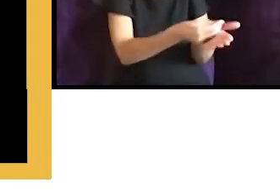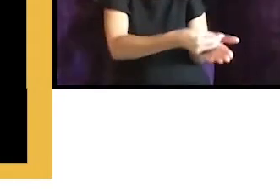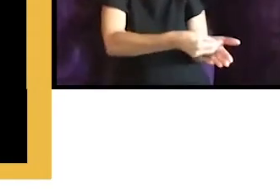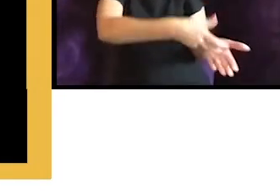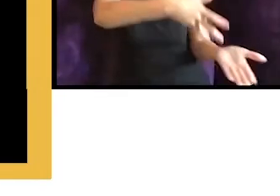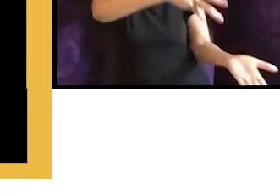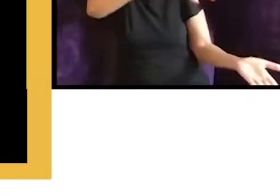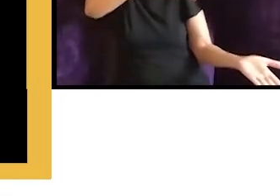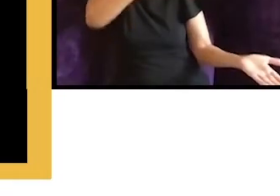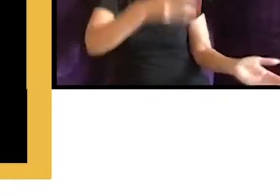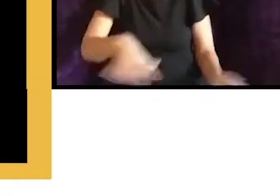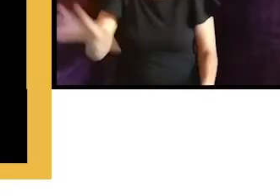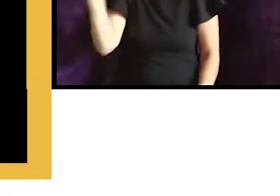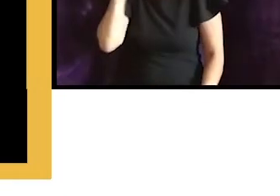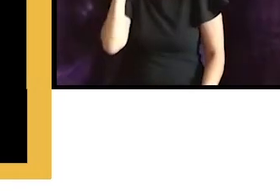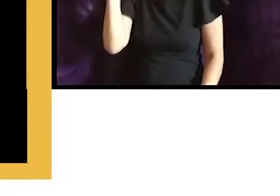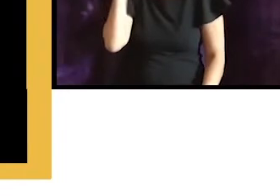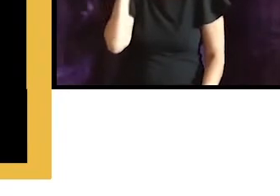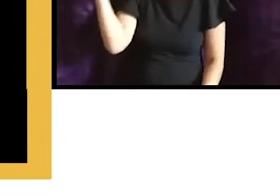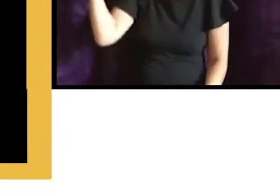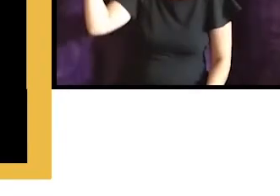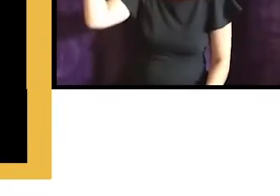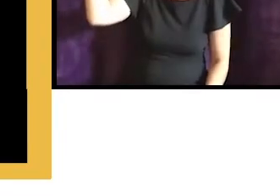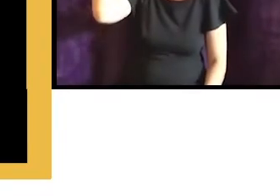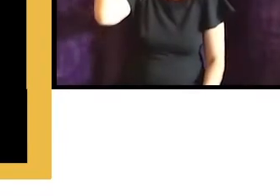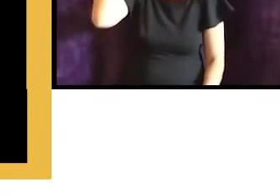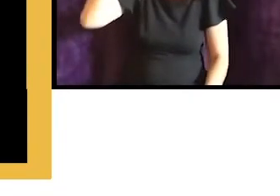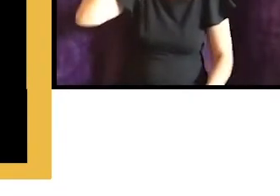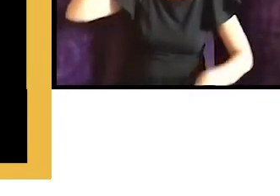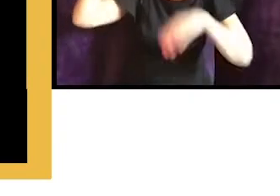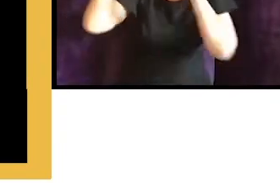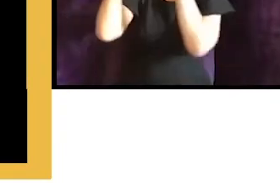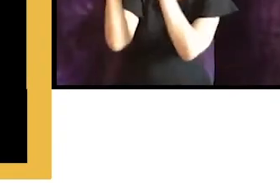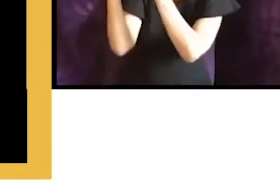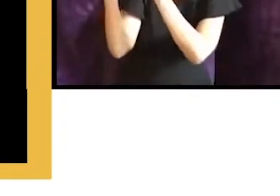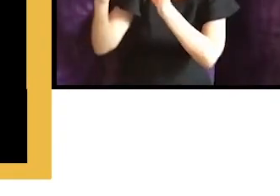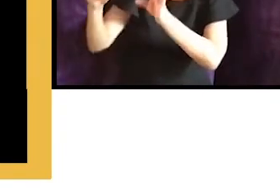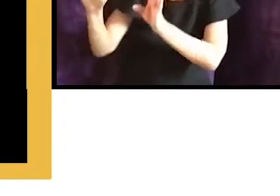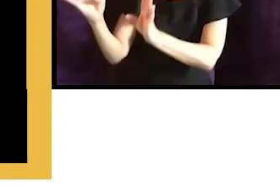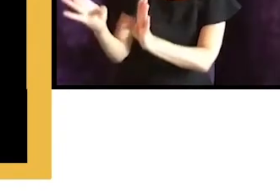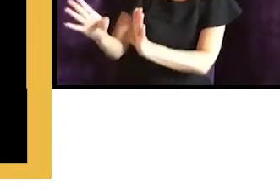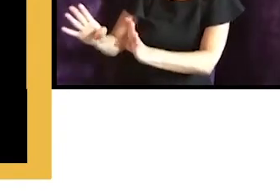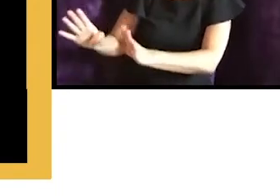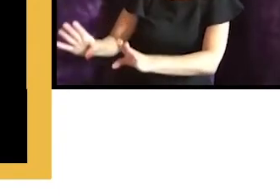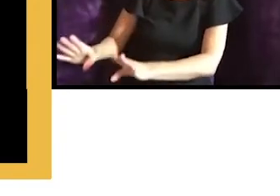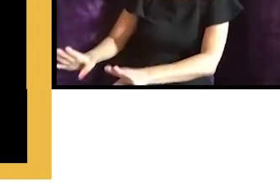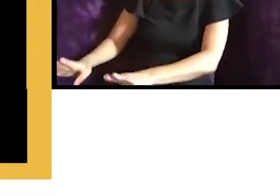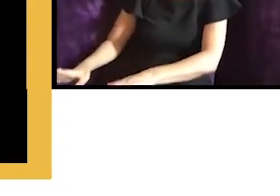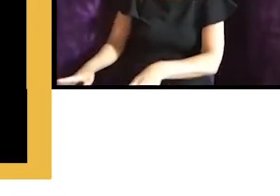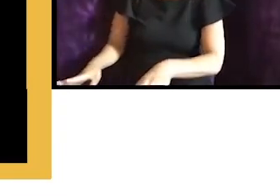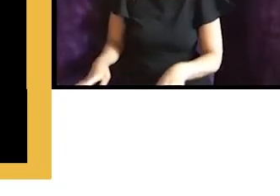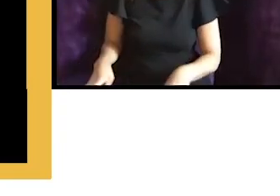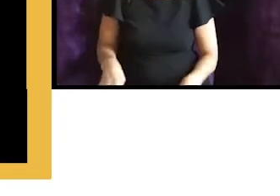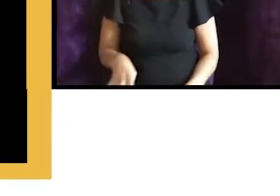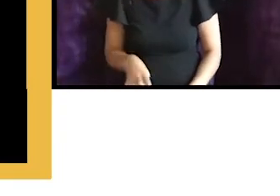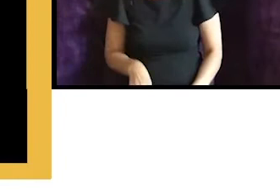your daddy's rich, and your mama's good looking.